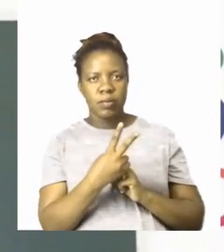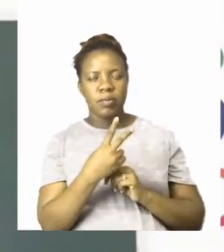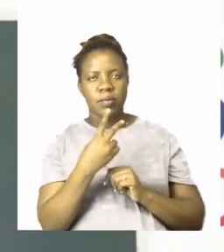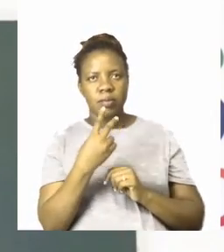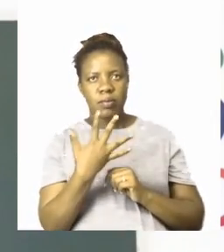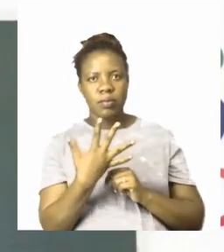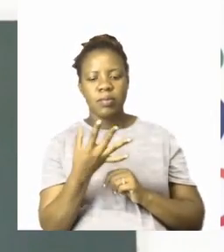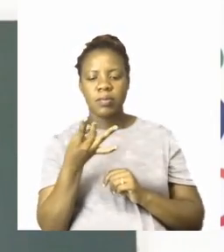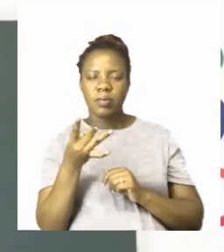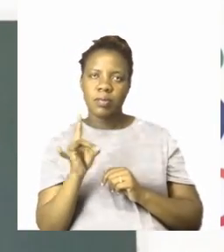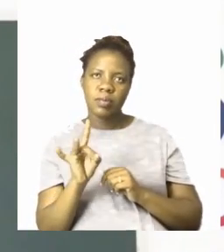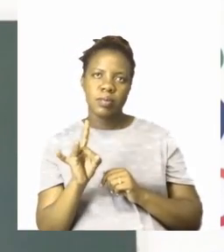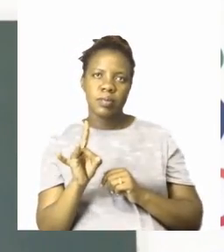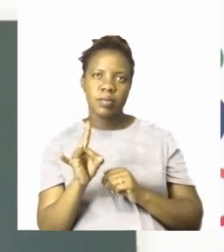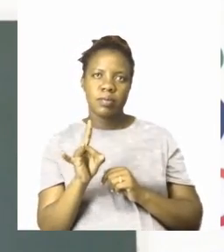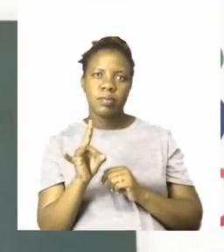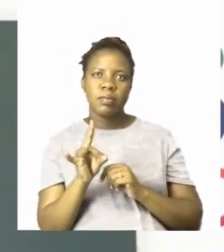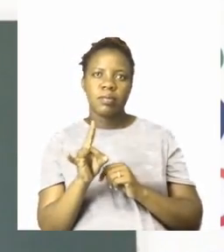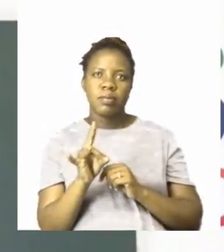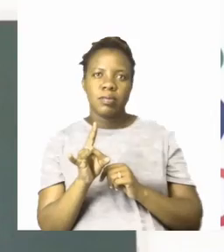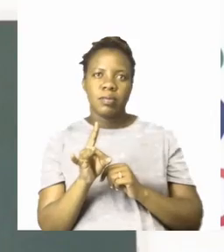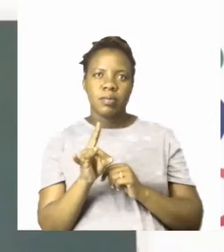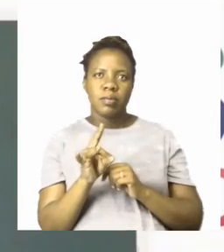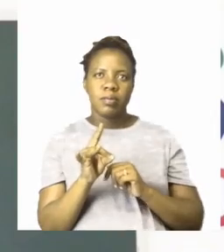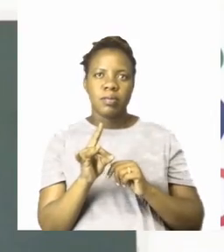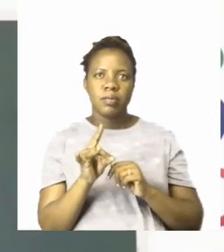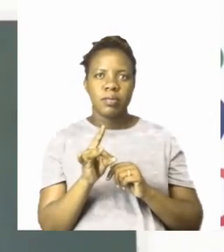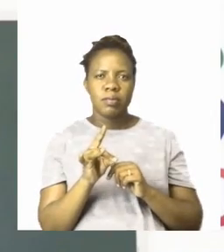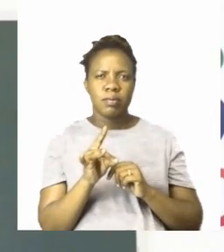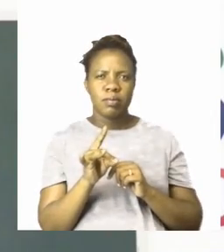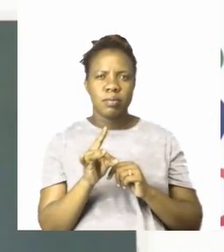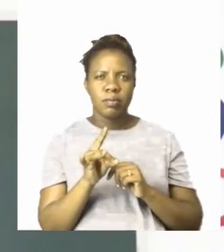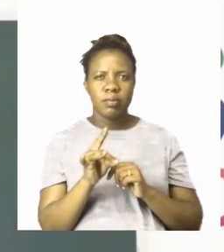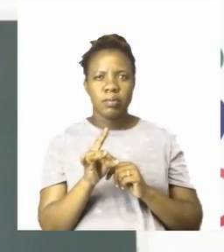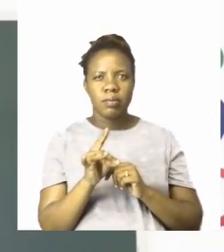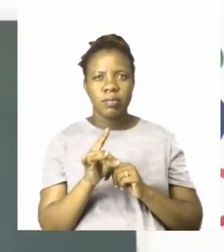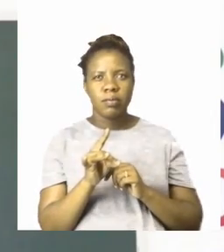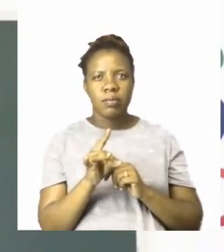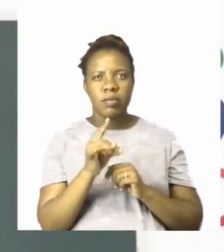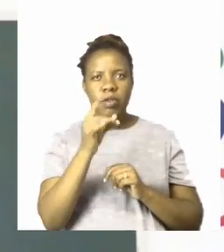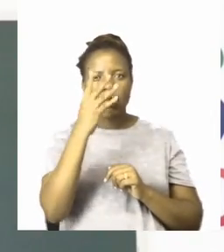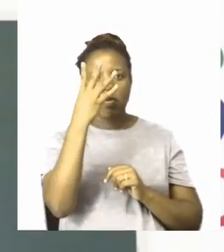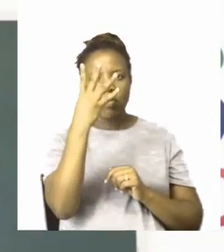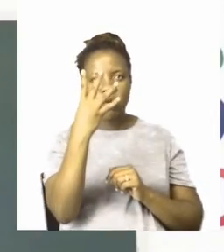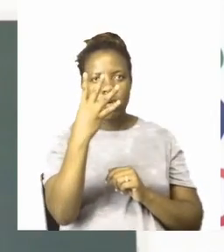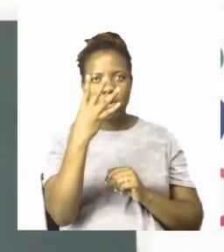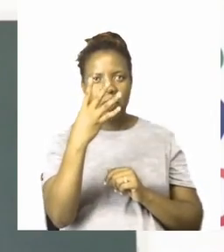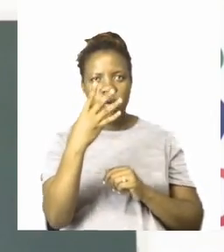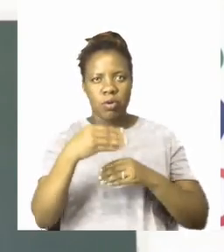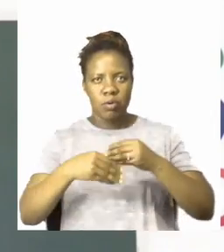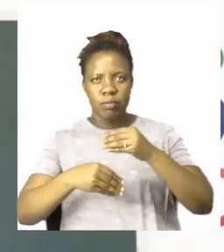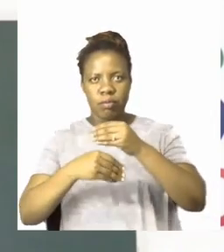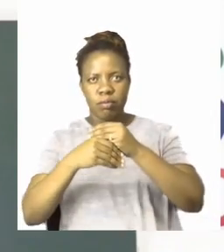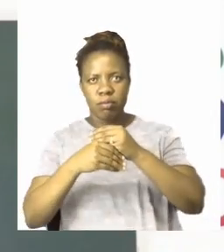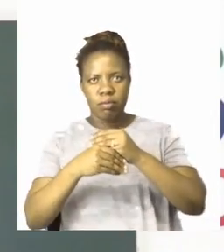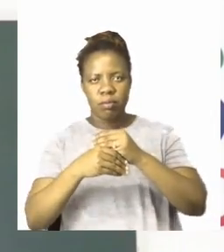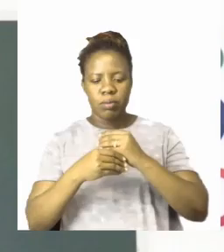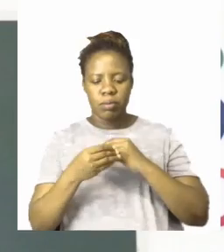258. So now let's add it together to see. So we say 4 plus